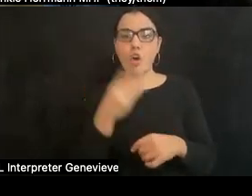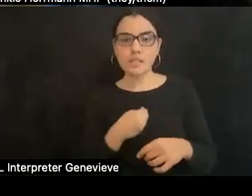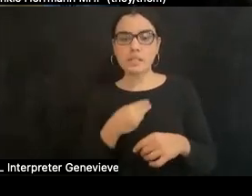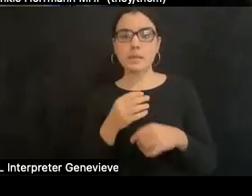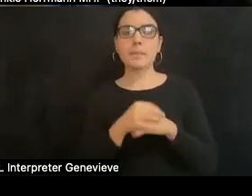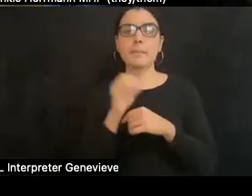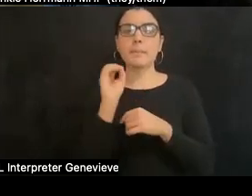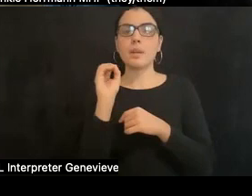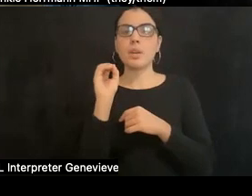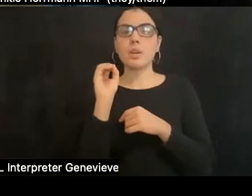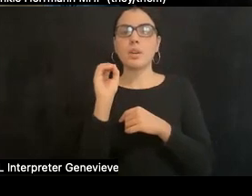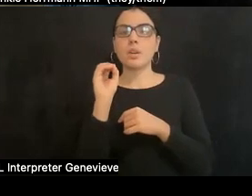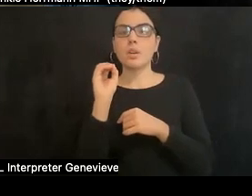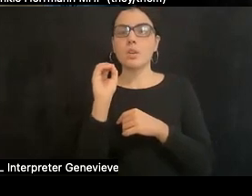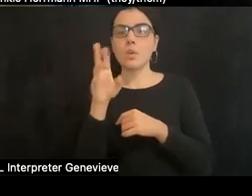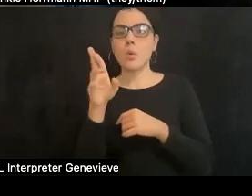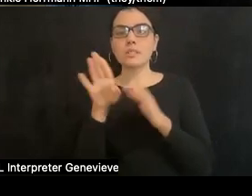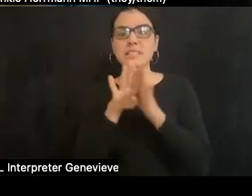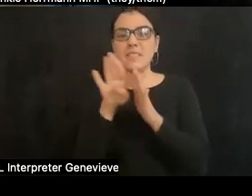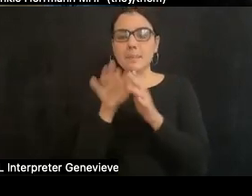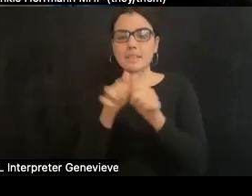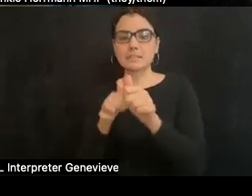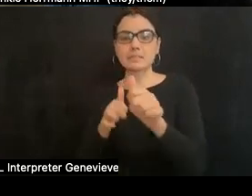language considered intellectual or developmental disabilities.